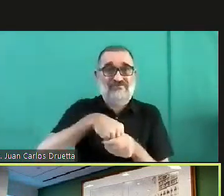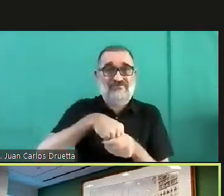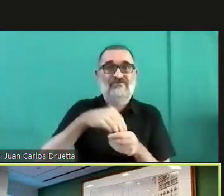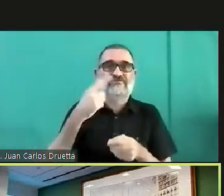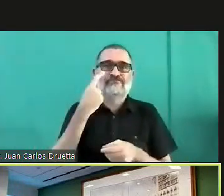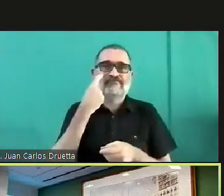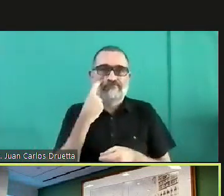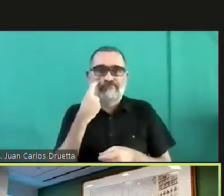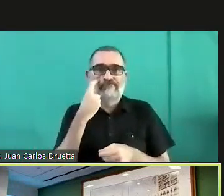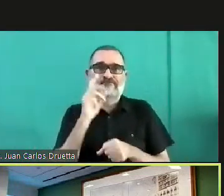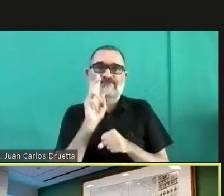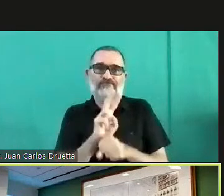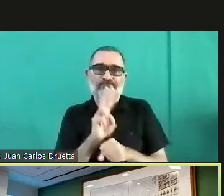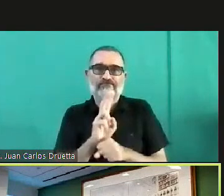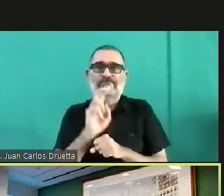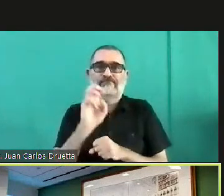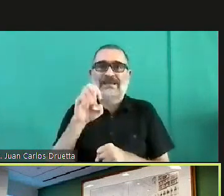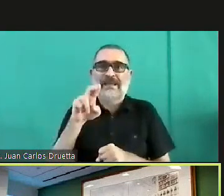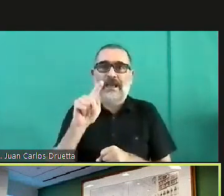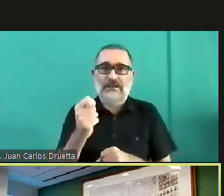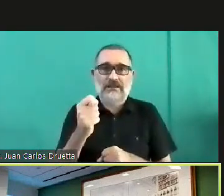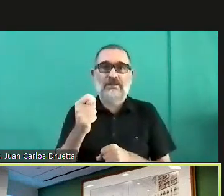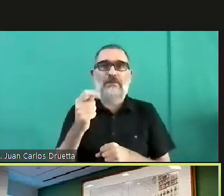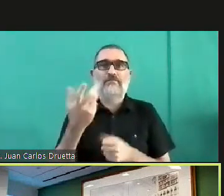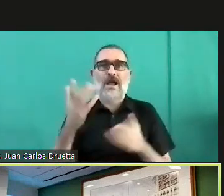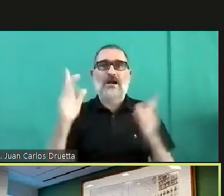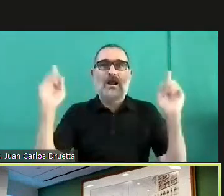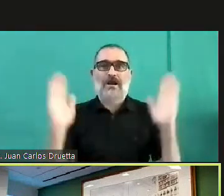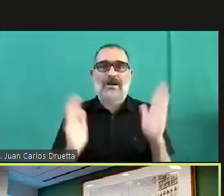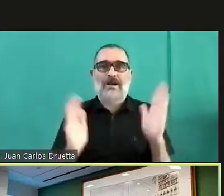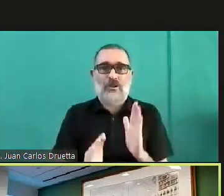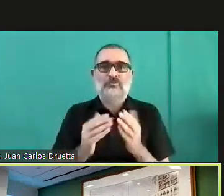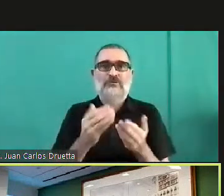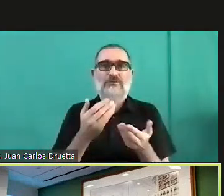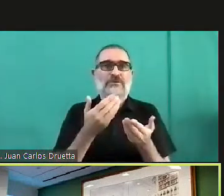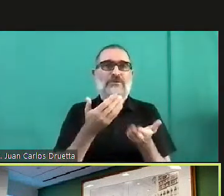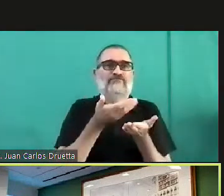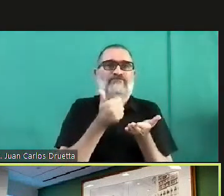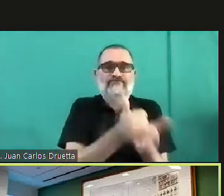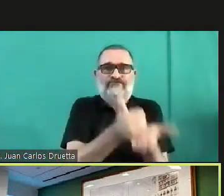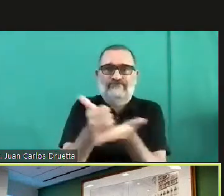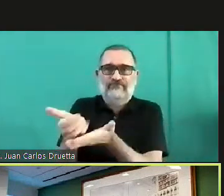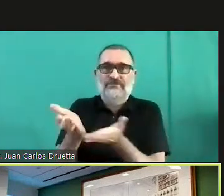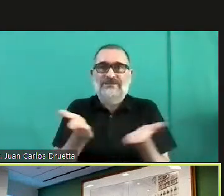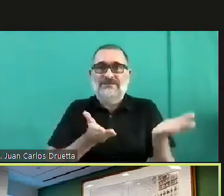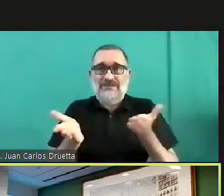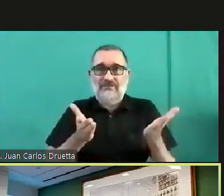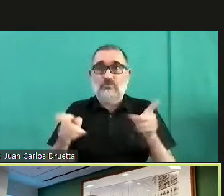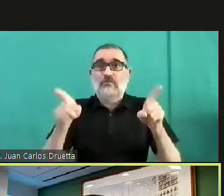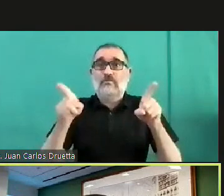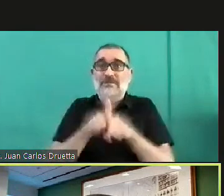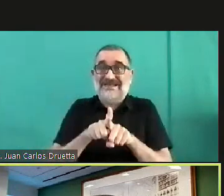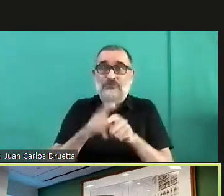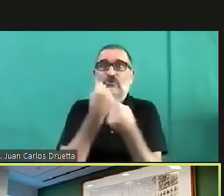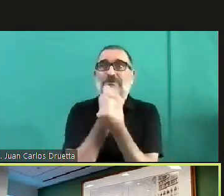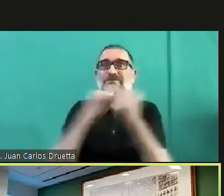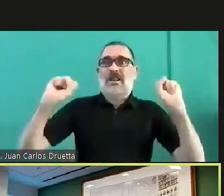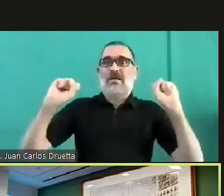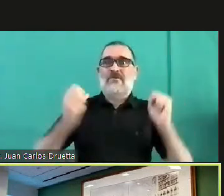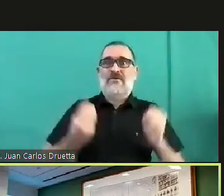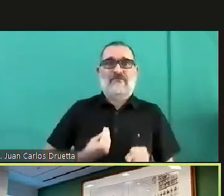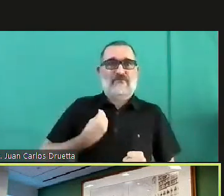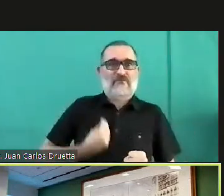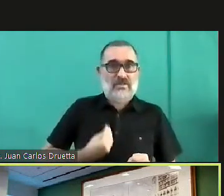work, and more than $1 billion for this effort specifically. Very shortly, WHO will release,